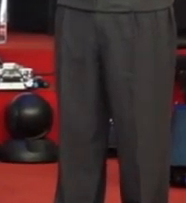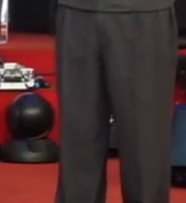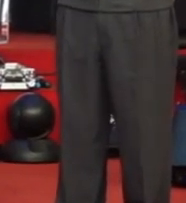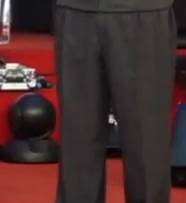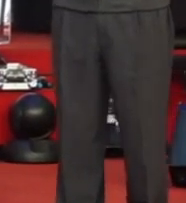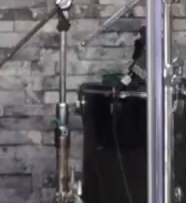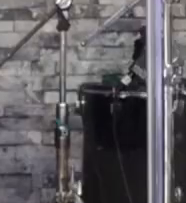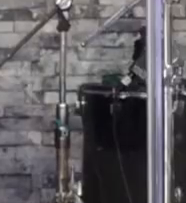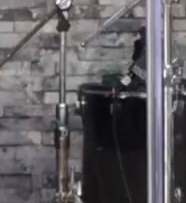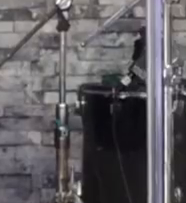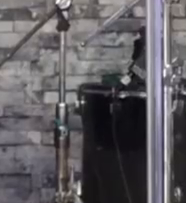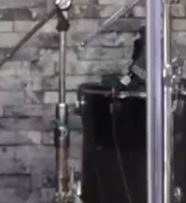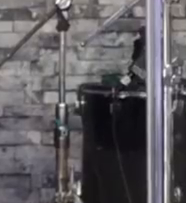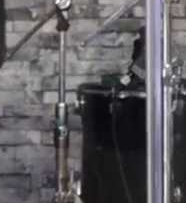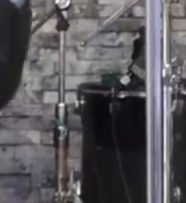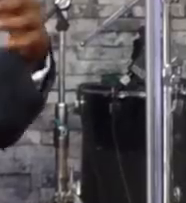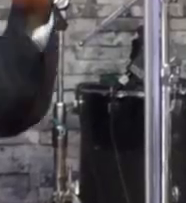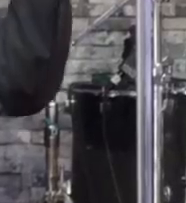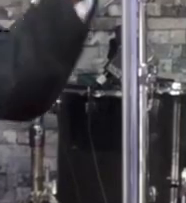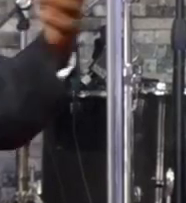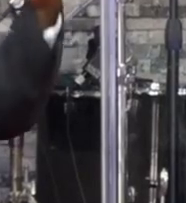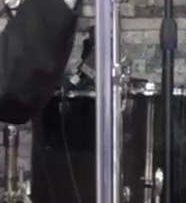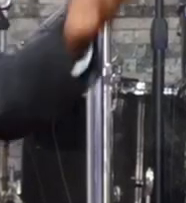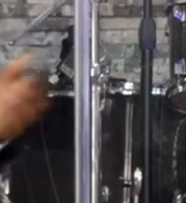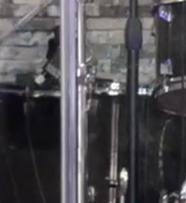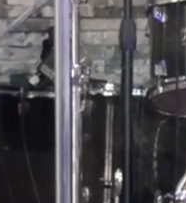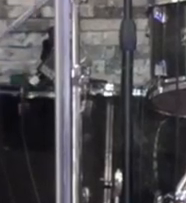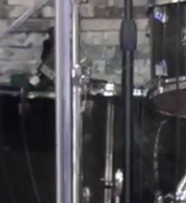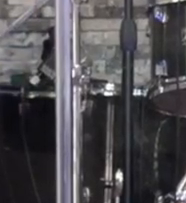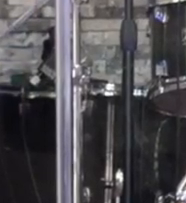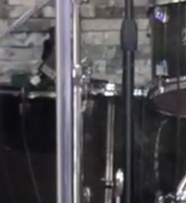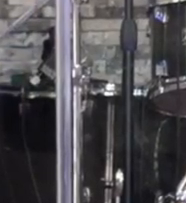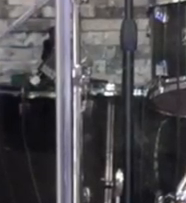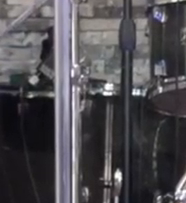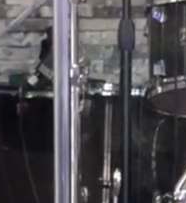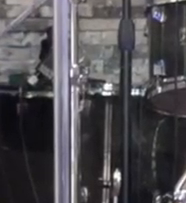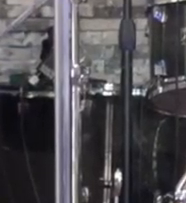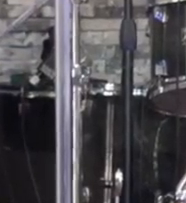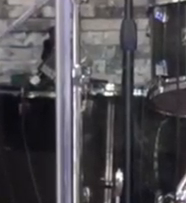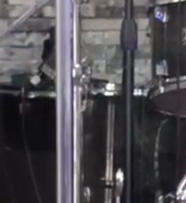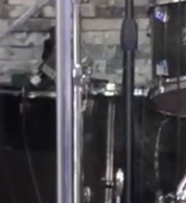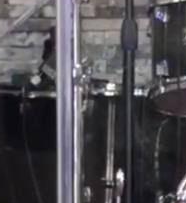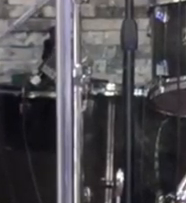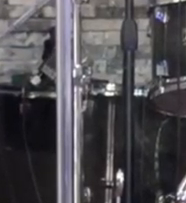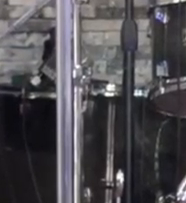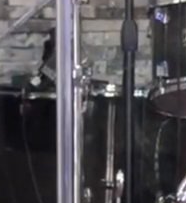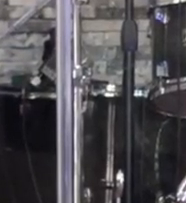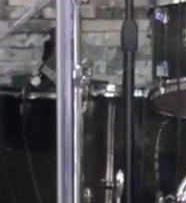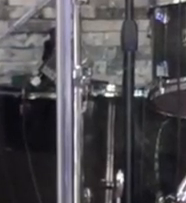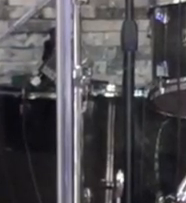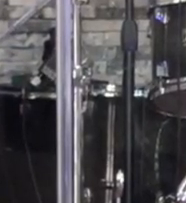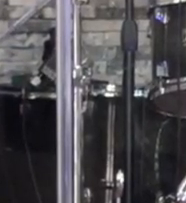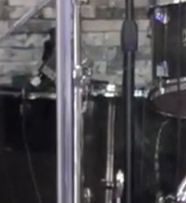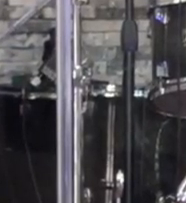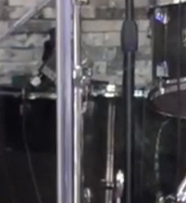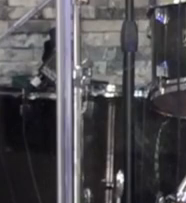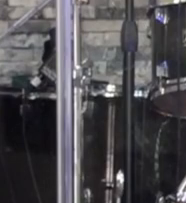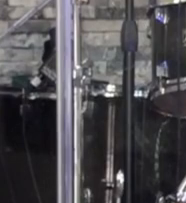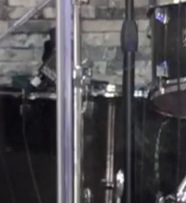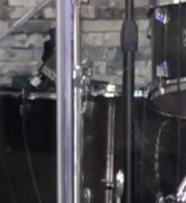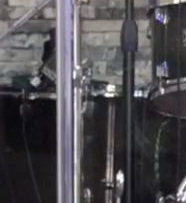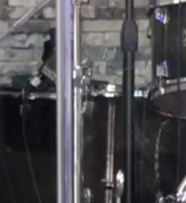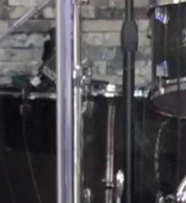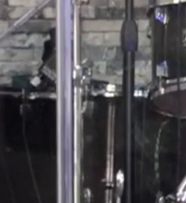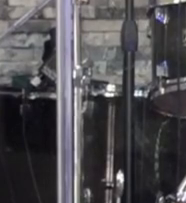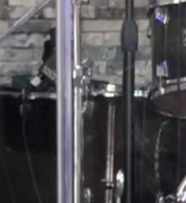Jumatano tukakumbushwa. Those who manifest are sons, not children. Wale ambao huwa wanadhihirika ni wana si watoto. So they have matured,